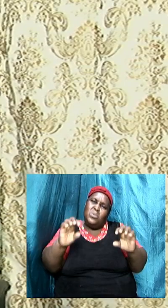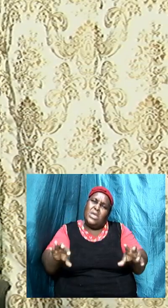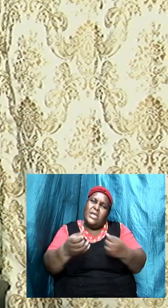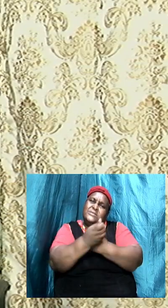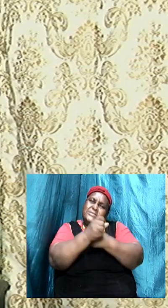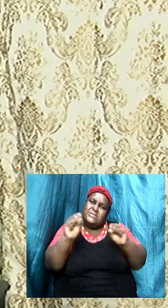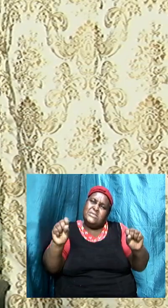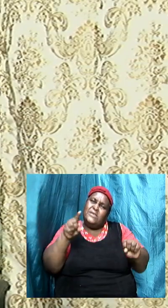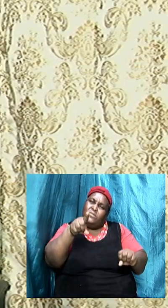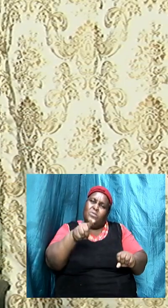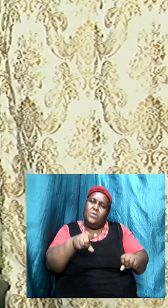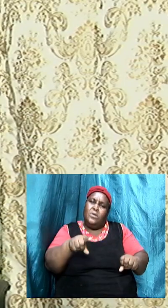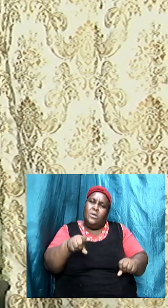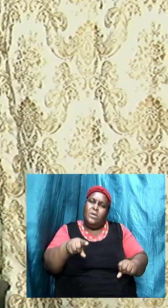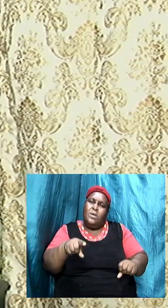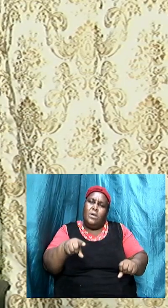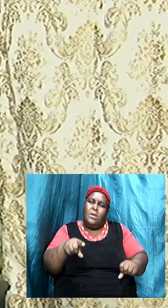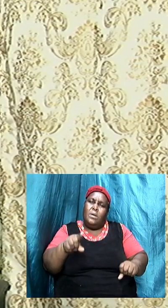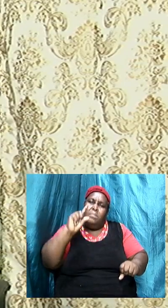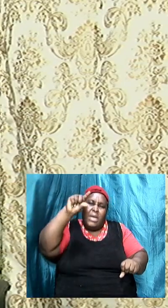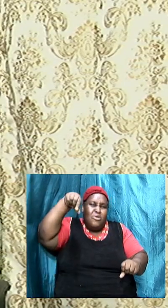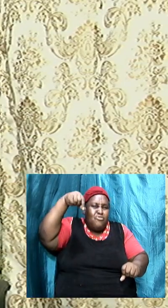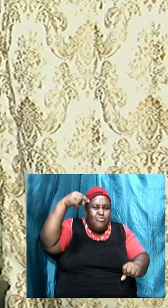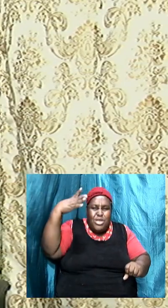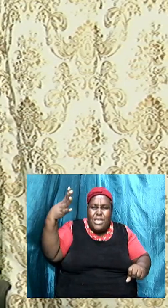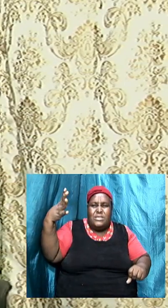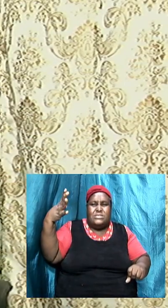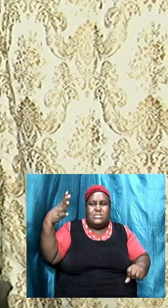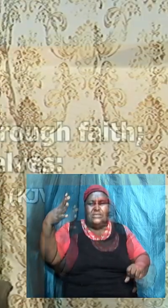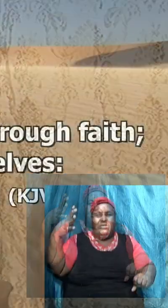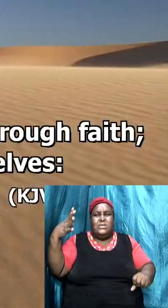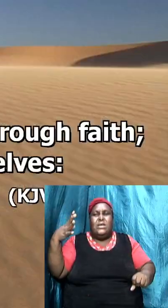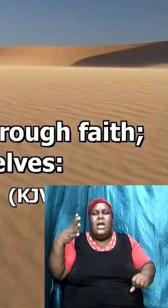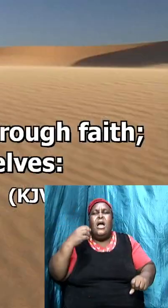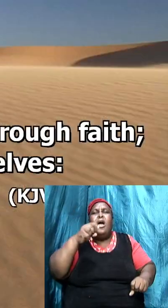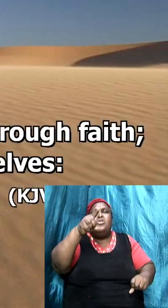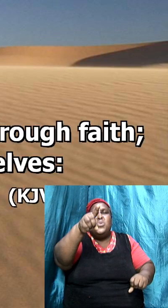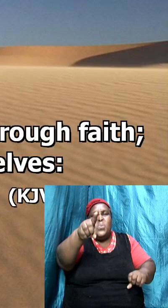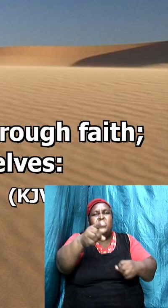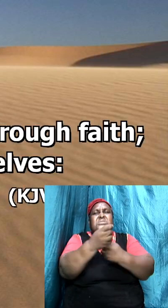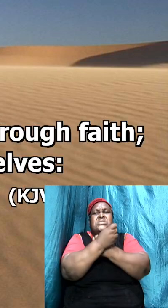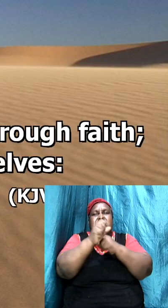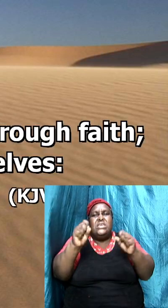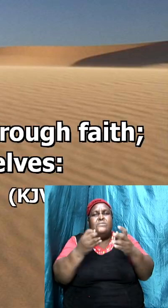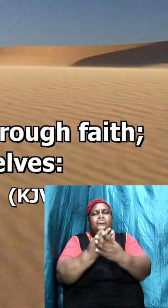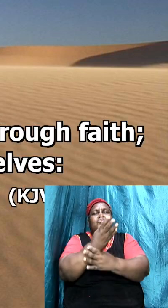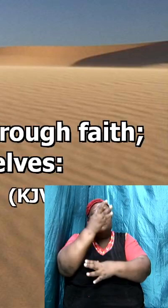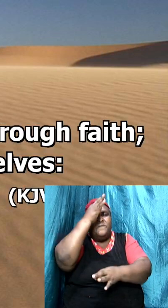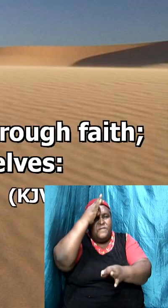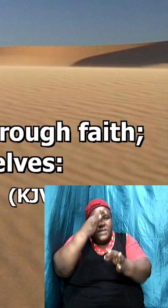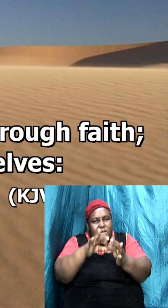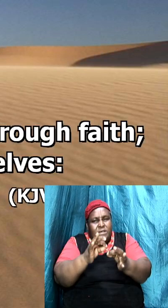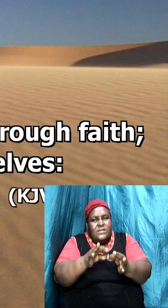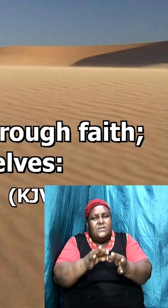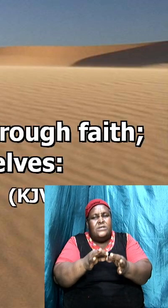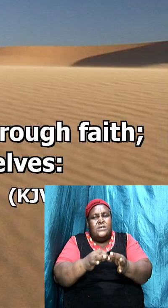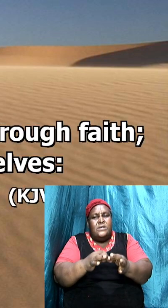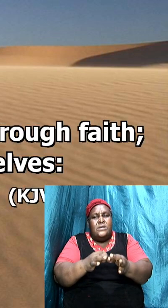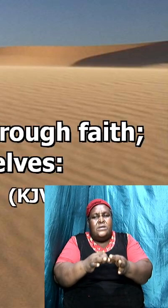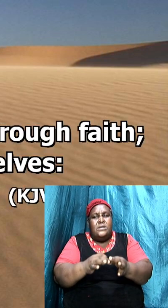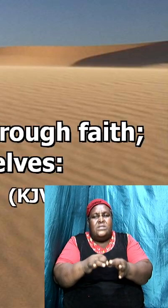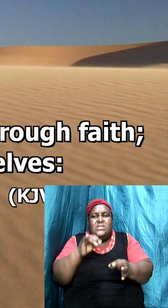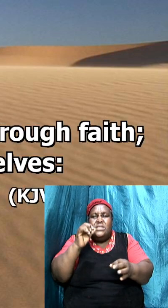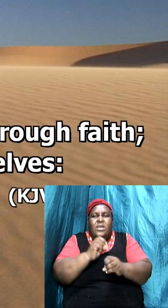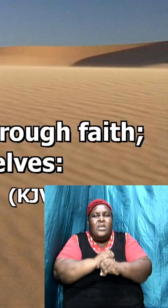For by grace, the Bible says, Ephesians 2 verses 8, it says, for by grace are you saved through faith, and